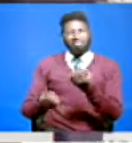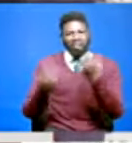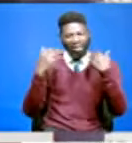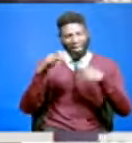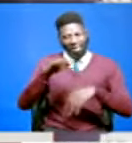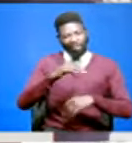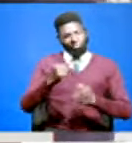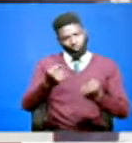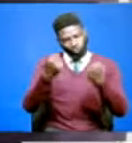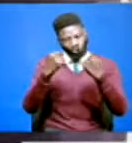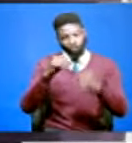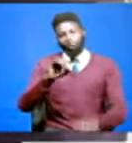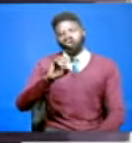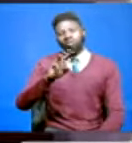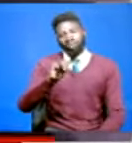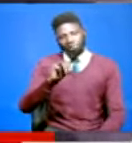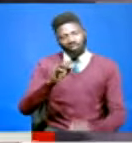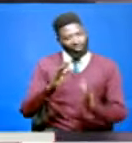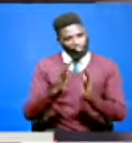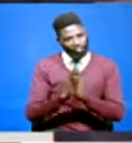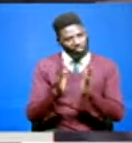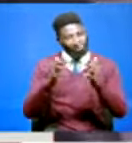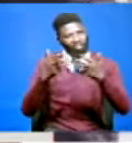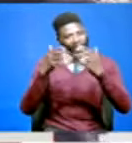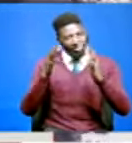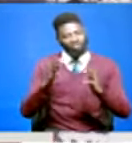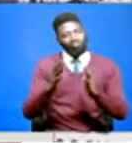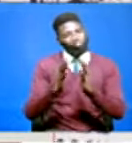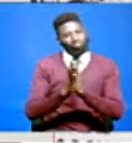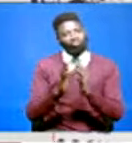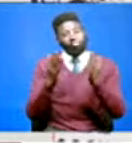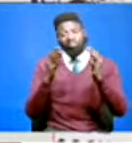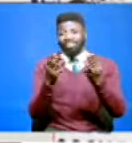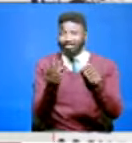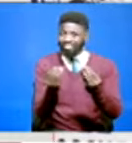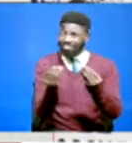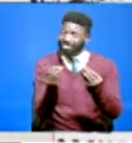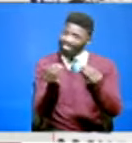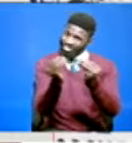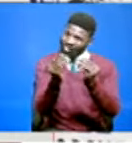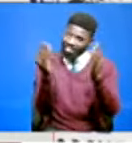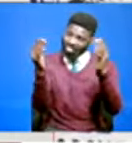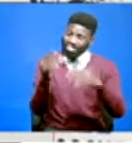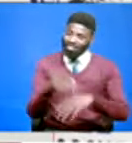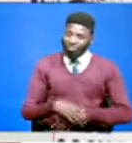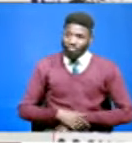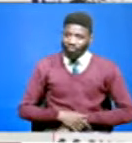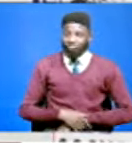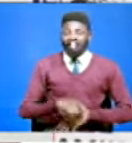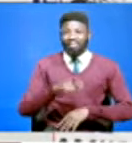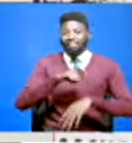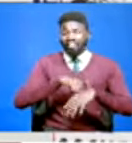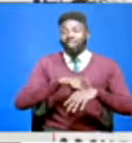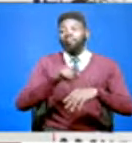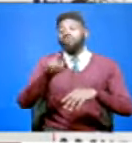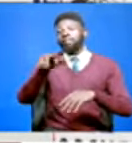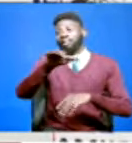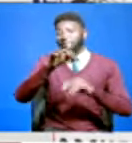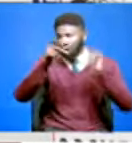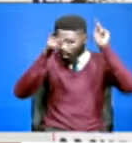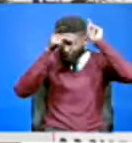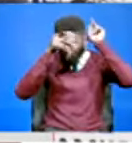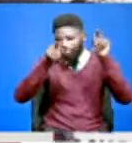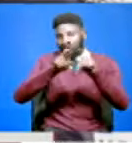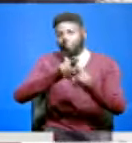brother, hongera engineer. Hongera. It was not easy. Ukiingia Kakamega, kijana wetu PK ako